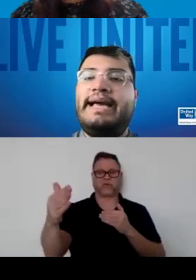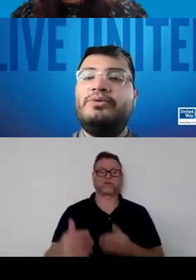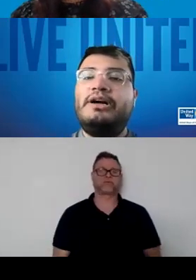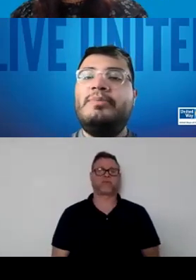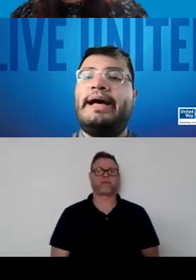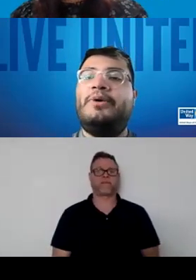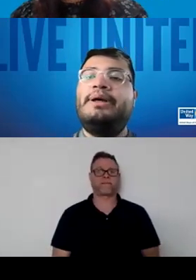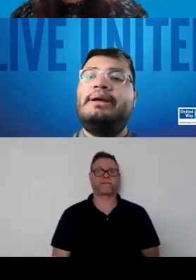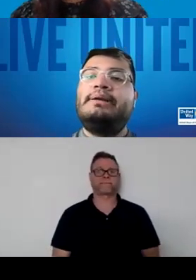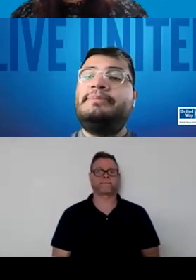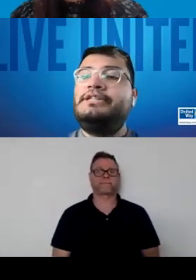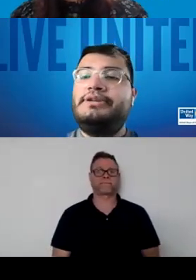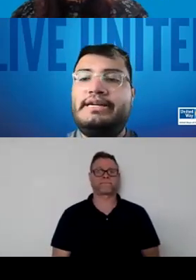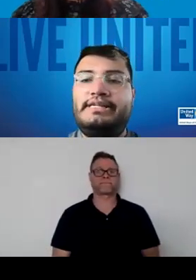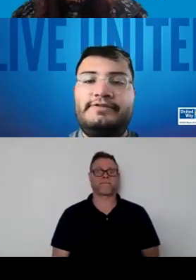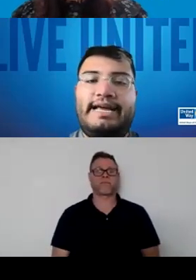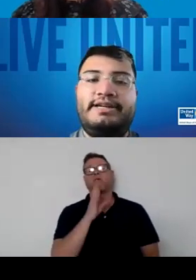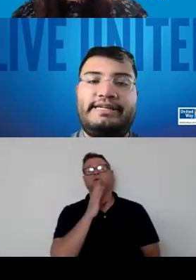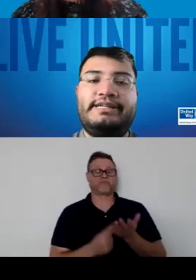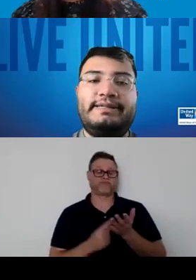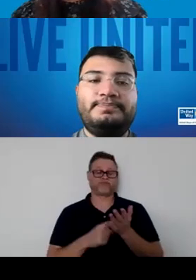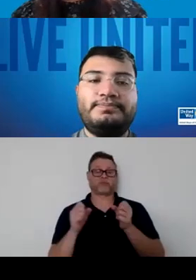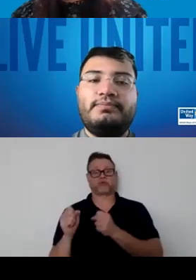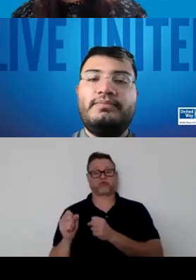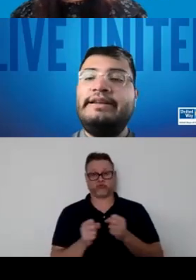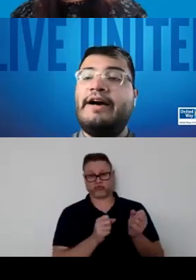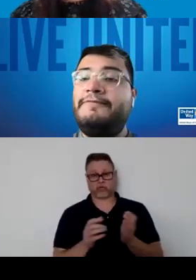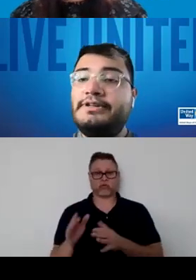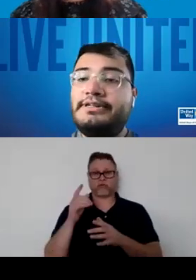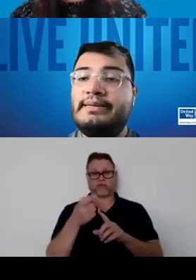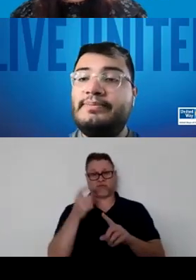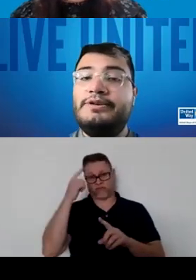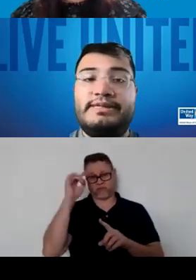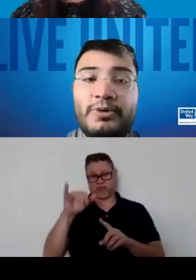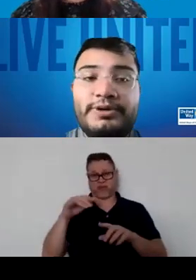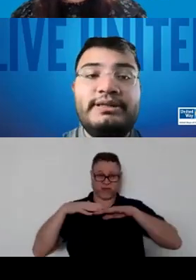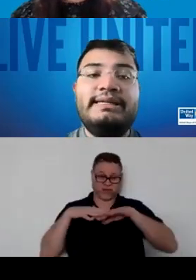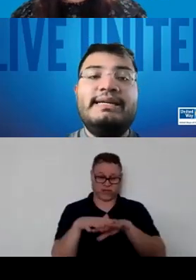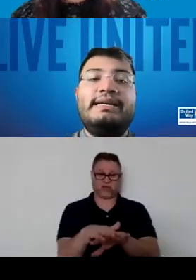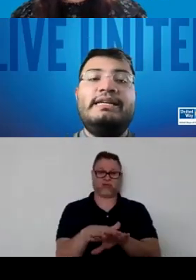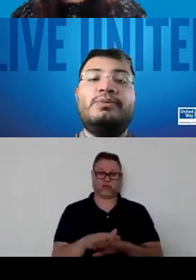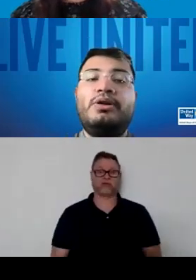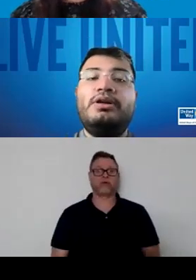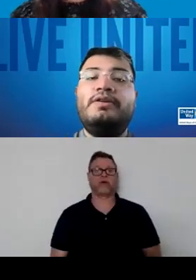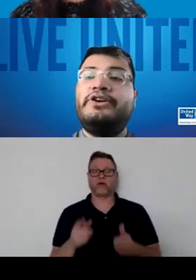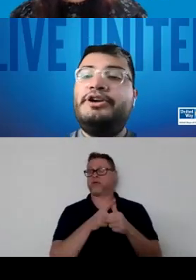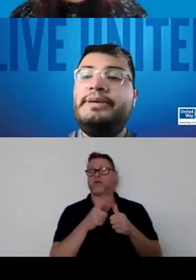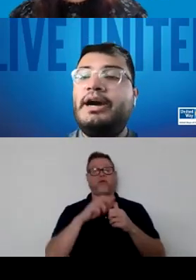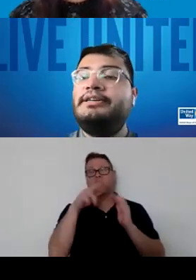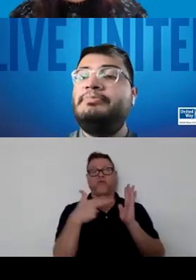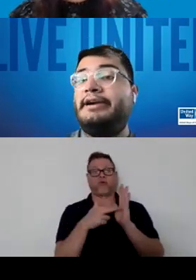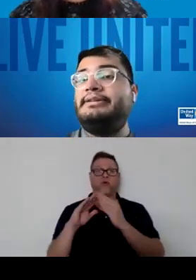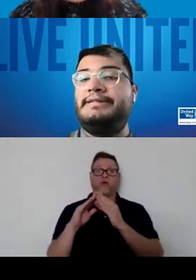And with that, we'll talk about some of the strategies for that integration. Now, first and most importantly is the role of